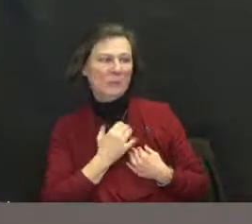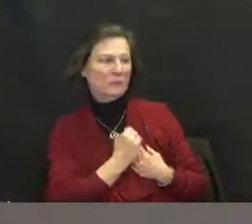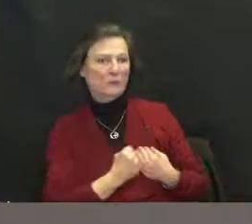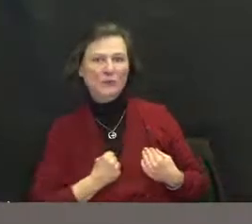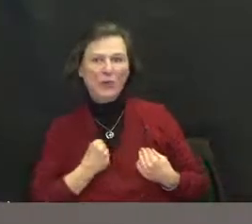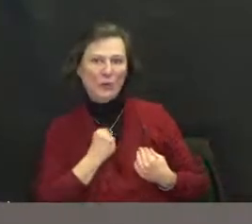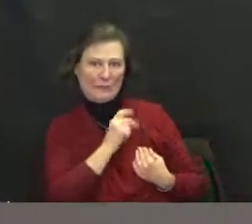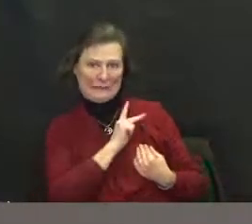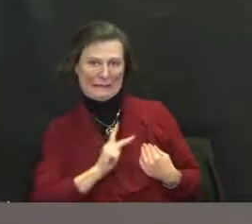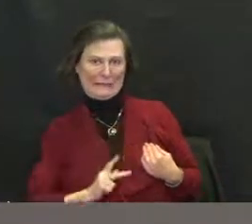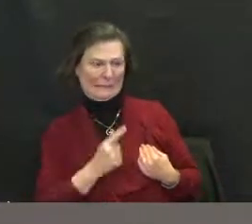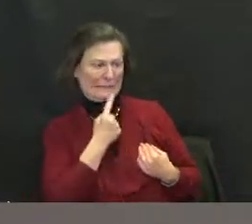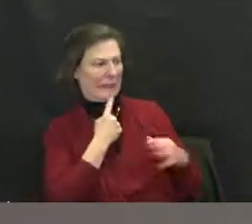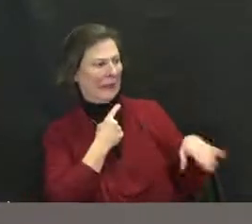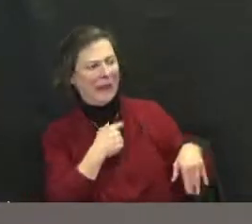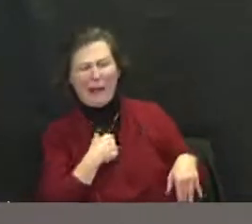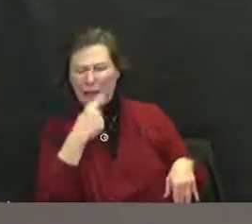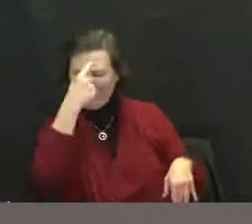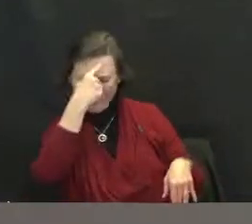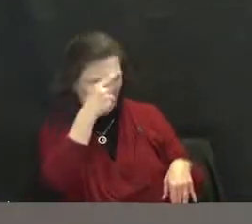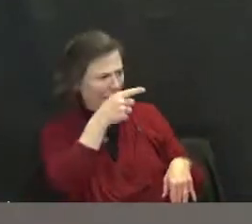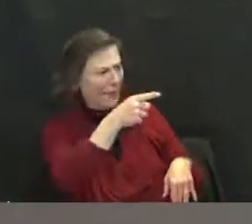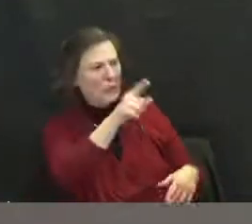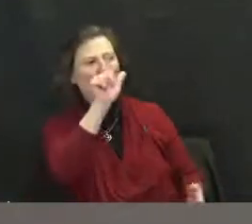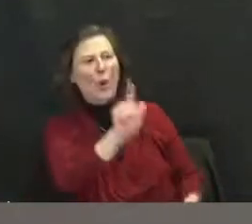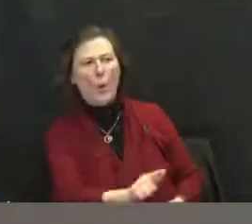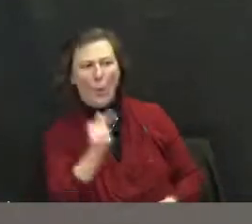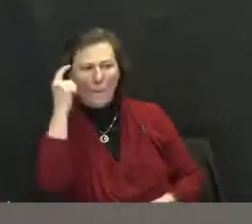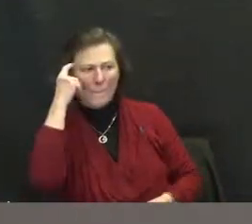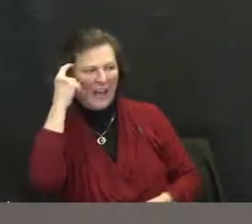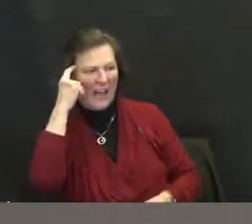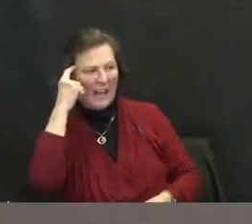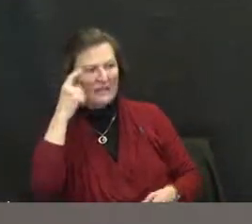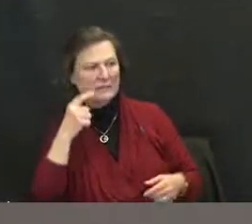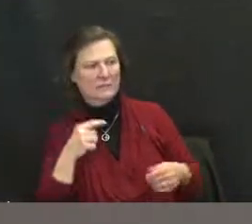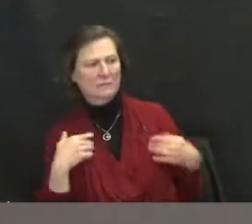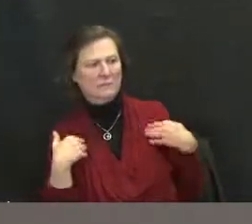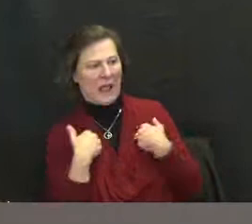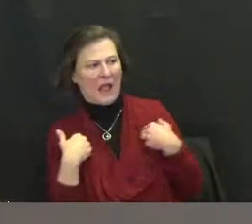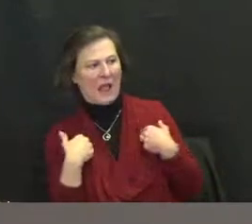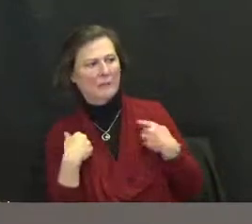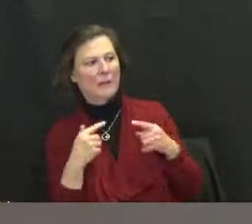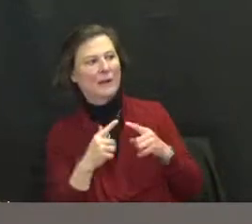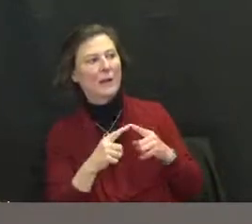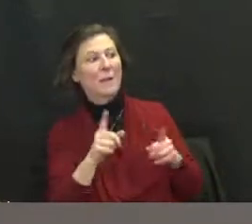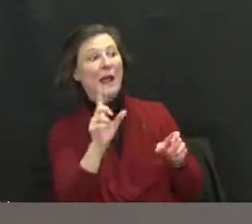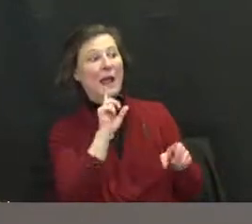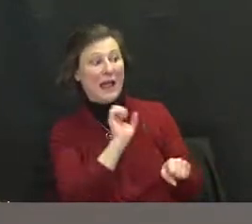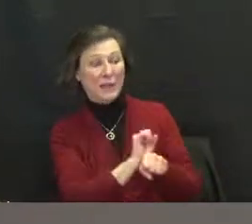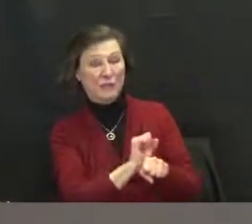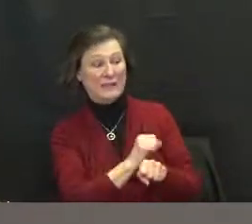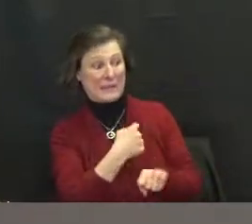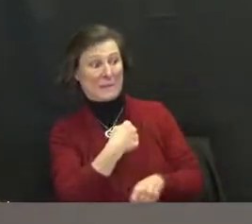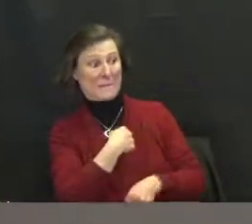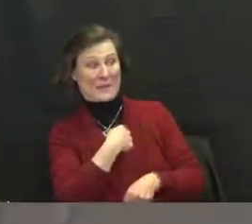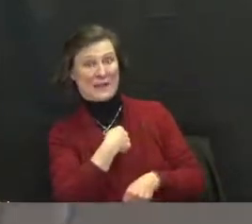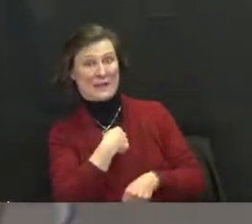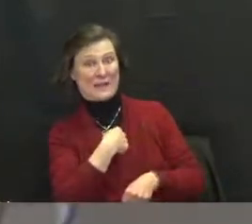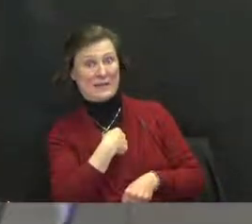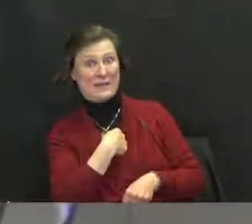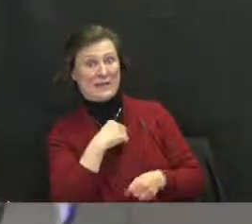he had mistaken the deer for a low-minded beast, when in fact it was he himself who was the